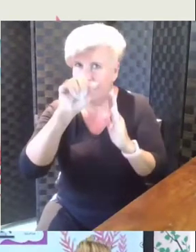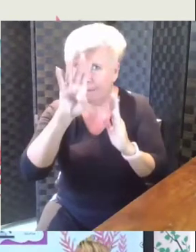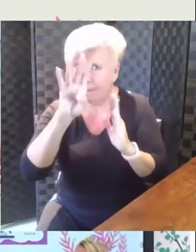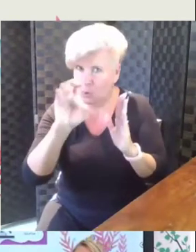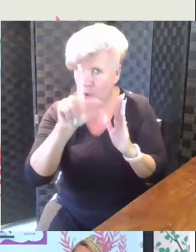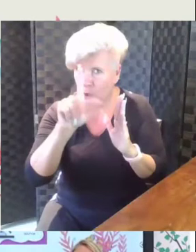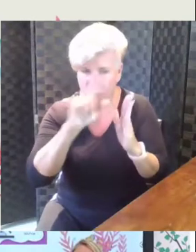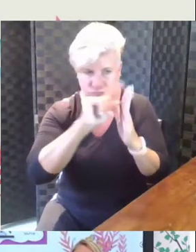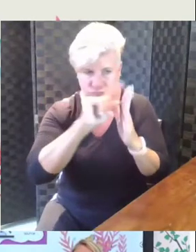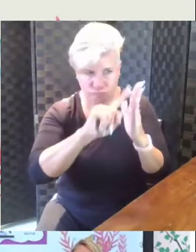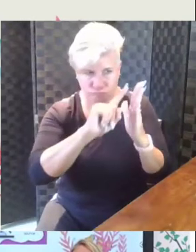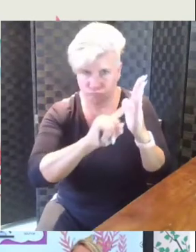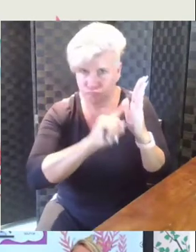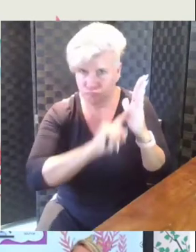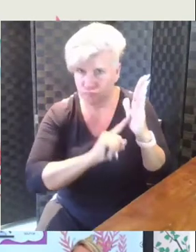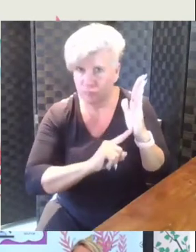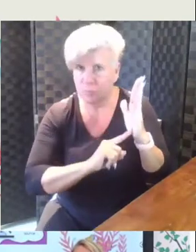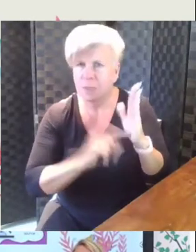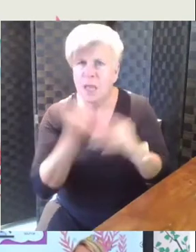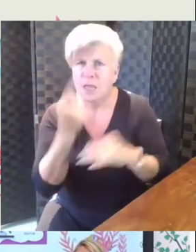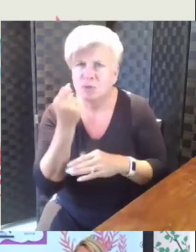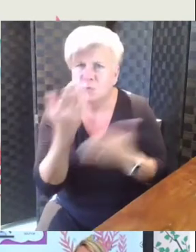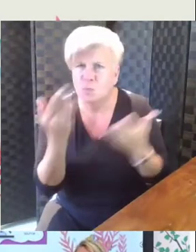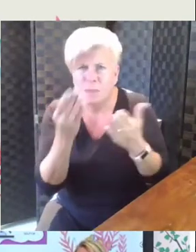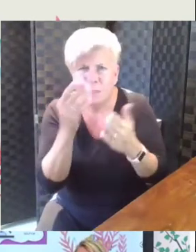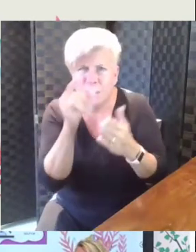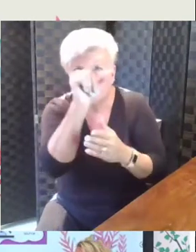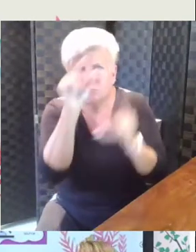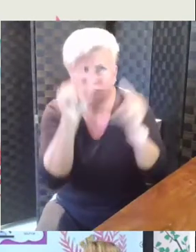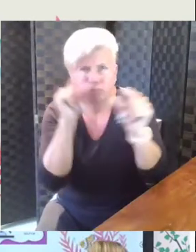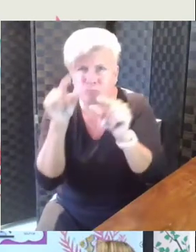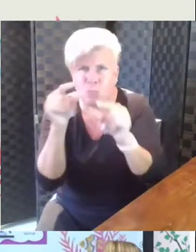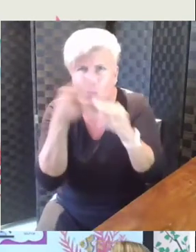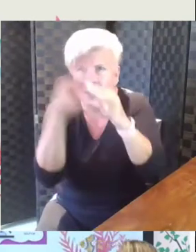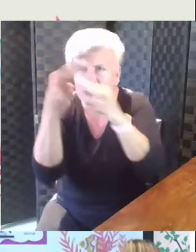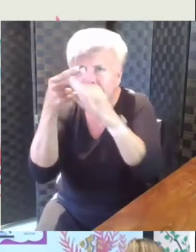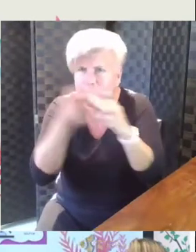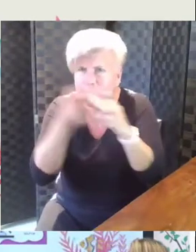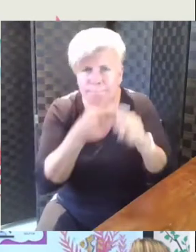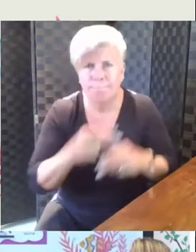labels around them so that you can understand what those parts actually are.